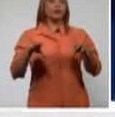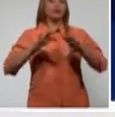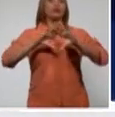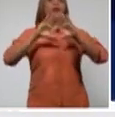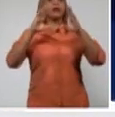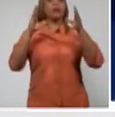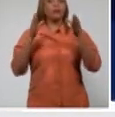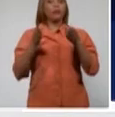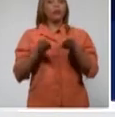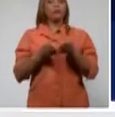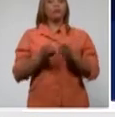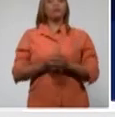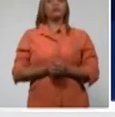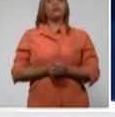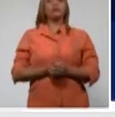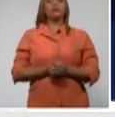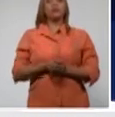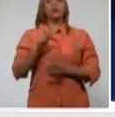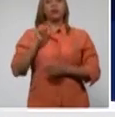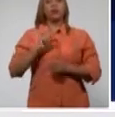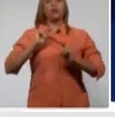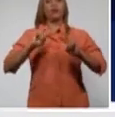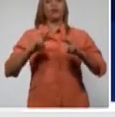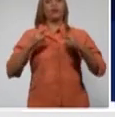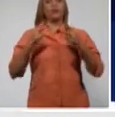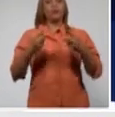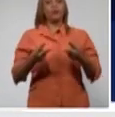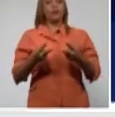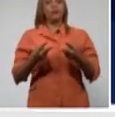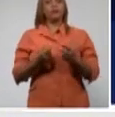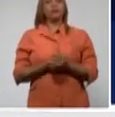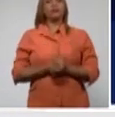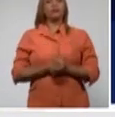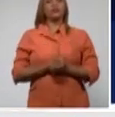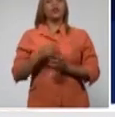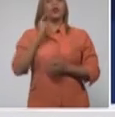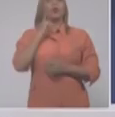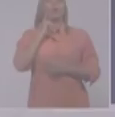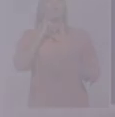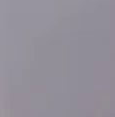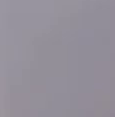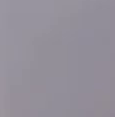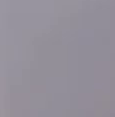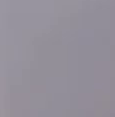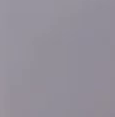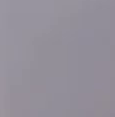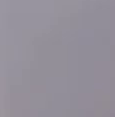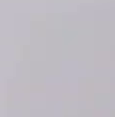This is the information that we have on the behavior of the pandemic in Cuba and the world.